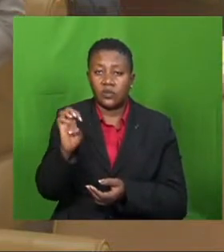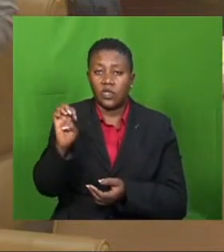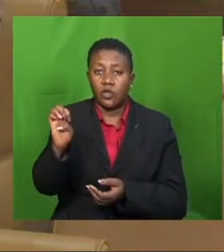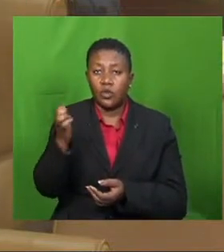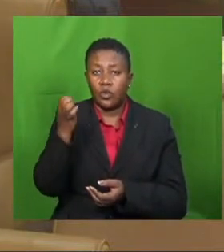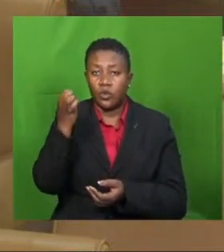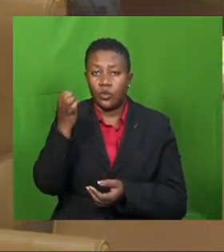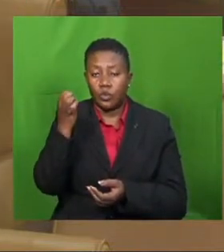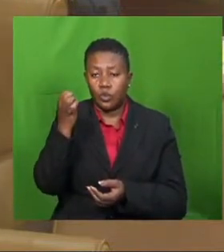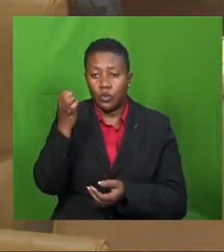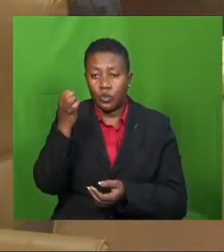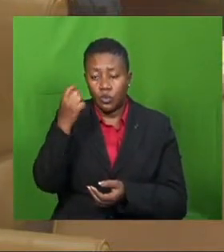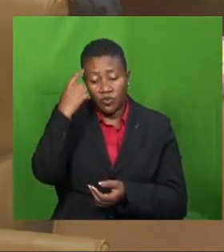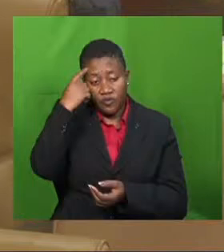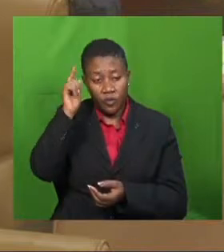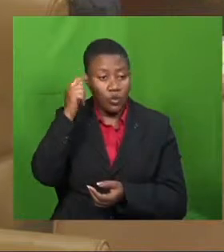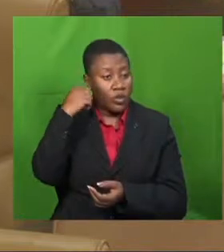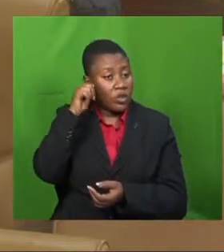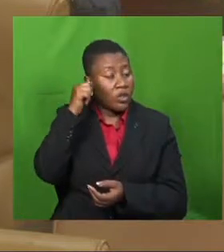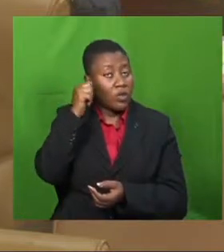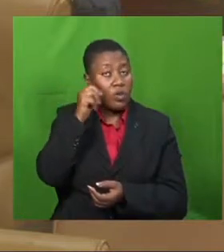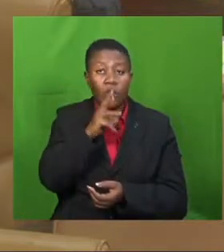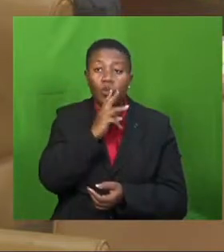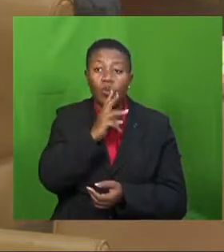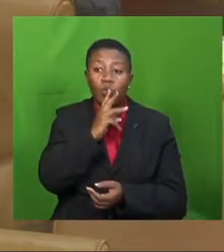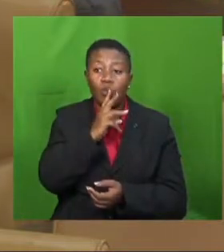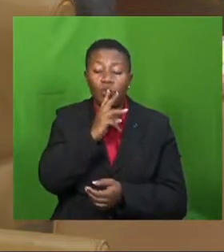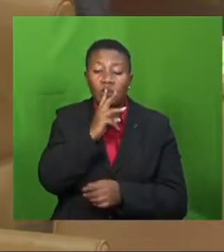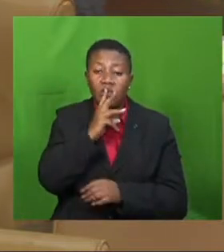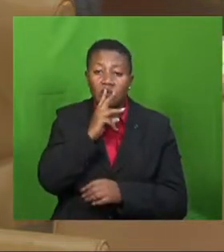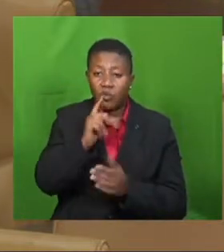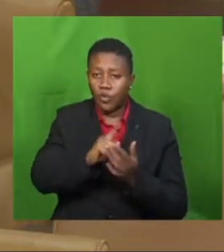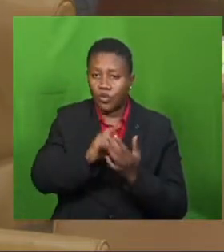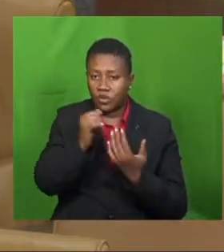euros for the Takwa water supply project.